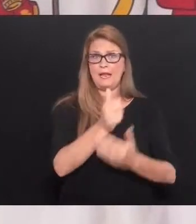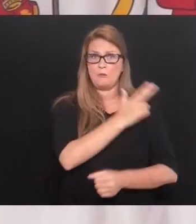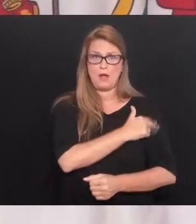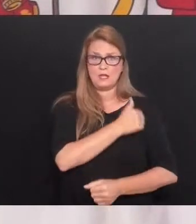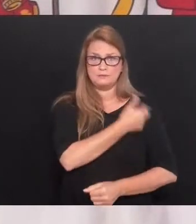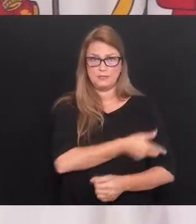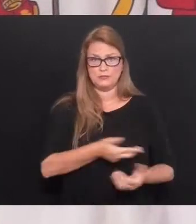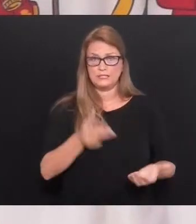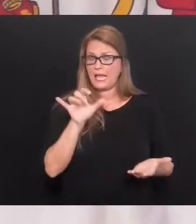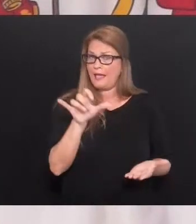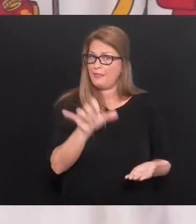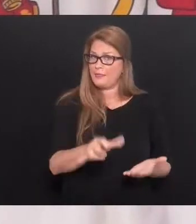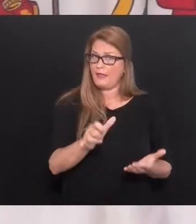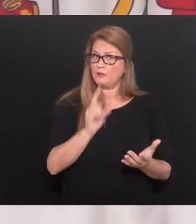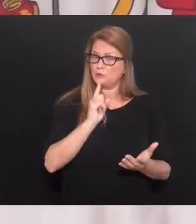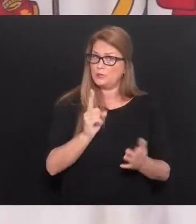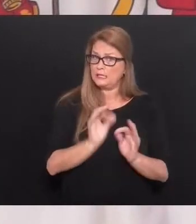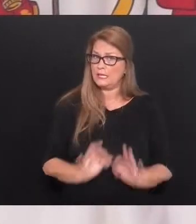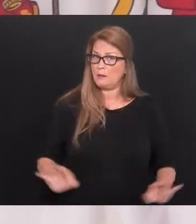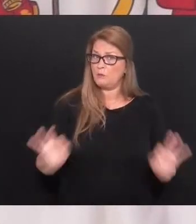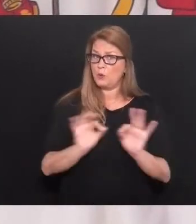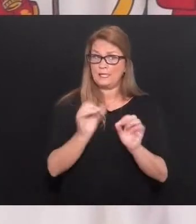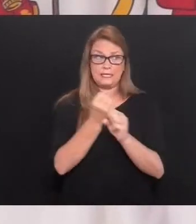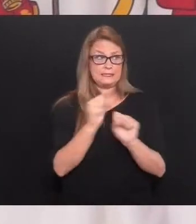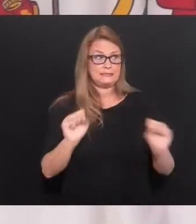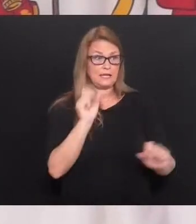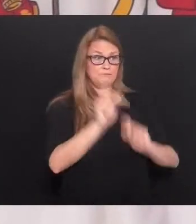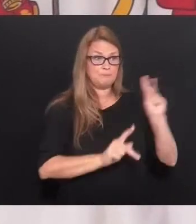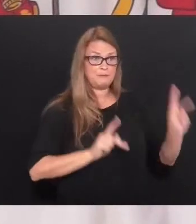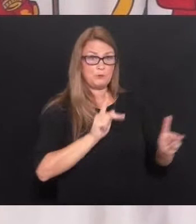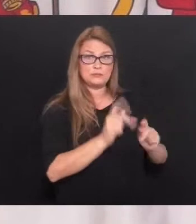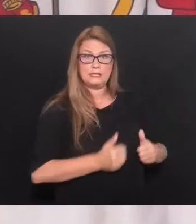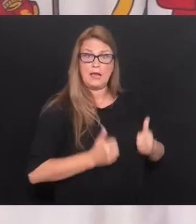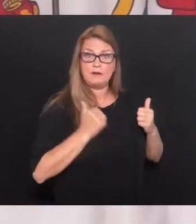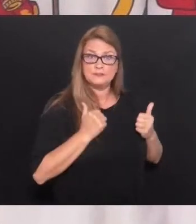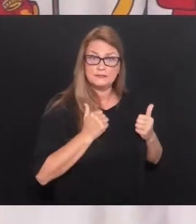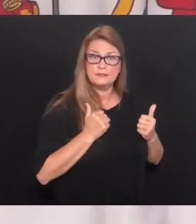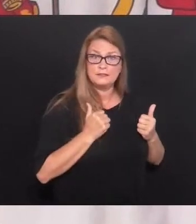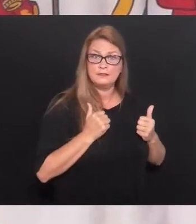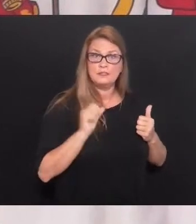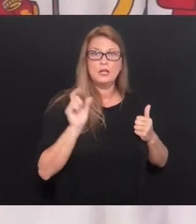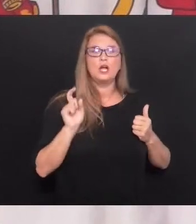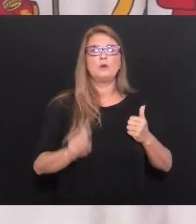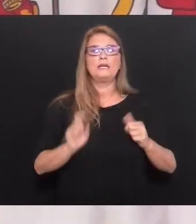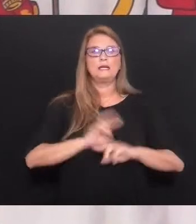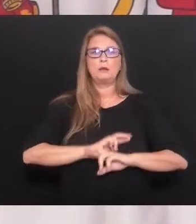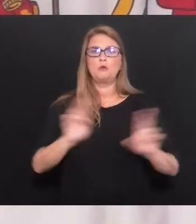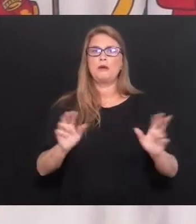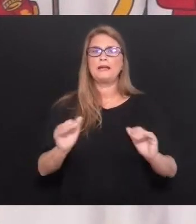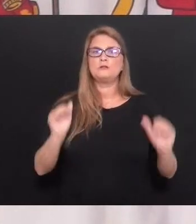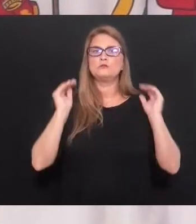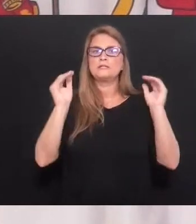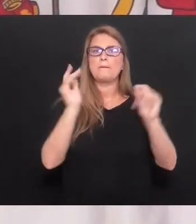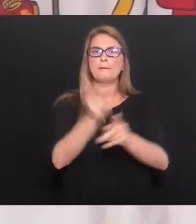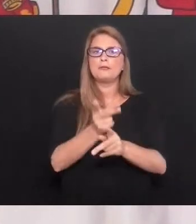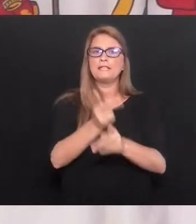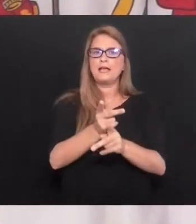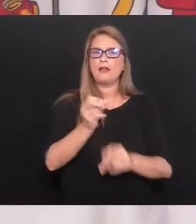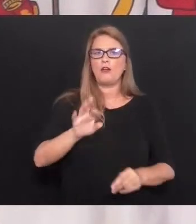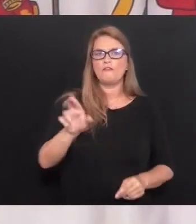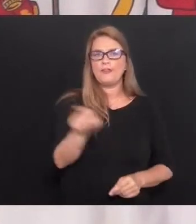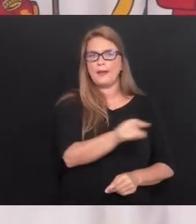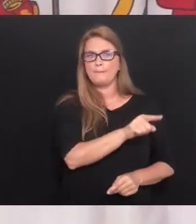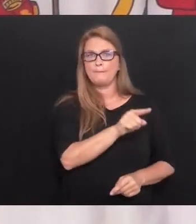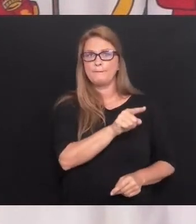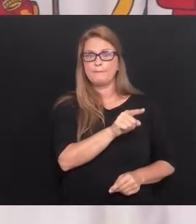because helping our hospitals saves our people, and we have got to step up and take care of those hospitals from the standpoint